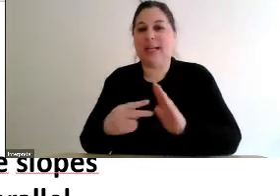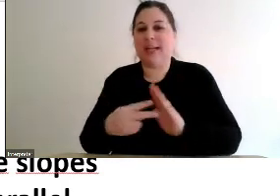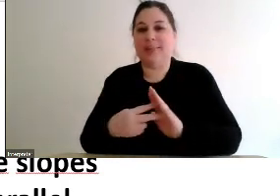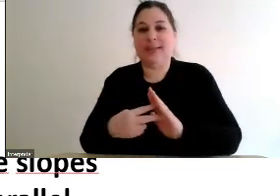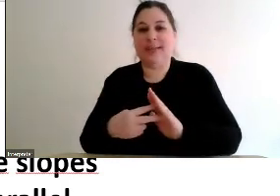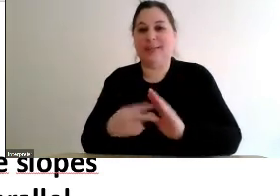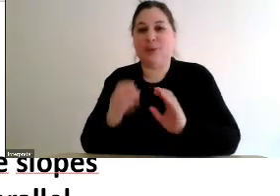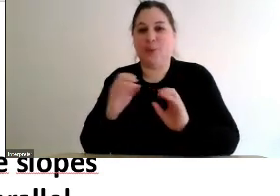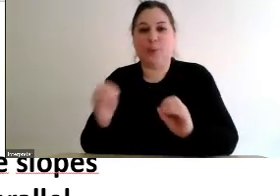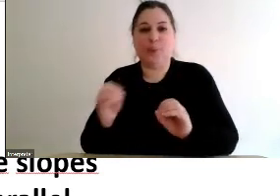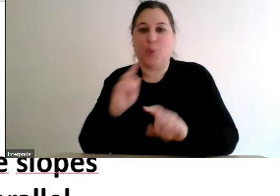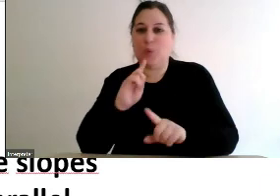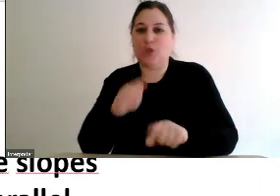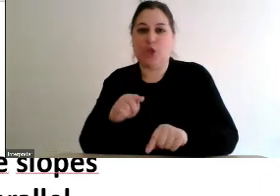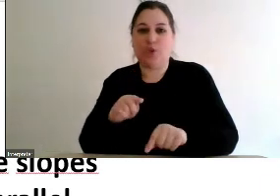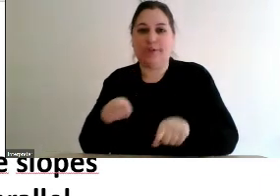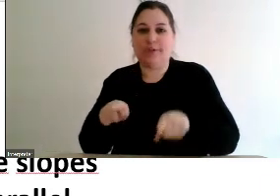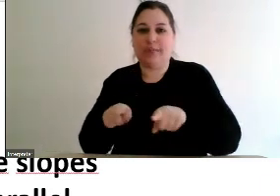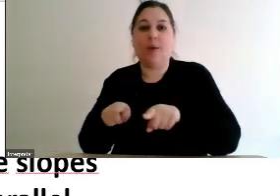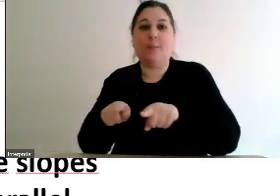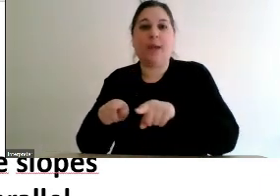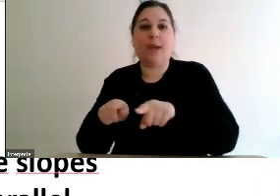Okay, so same slope,